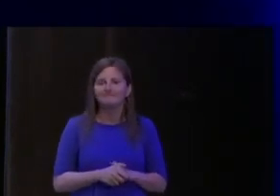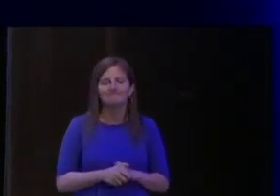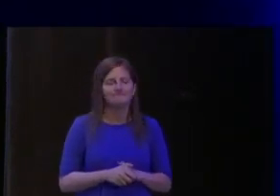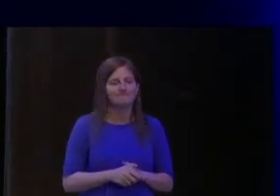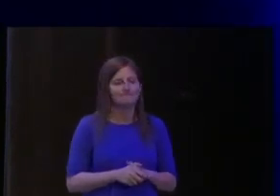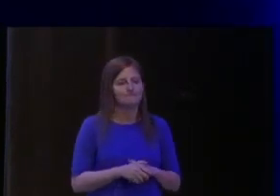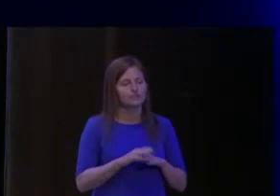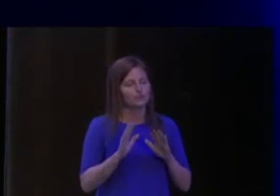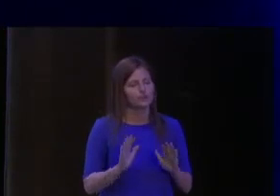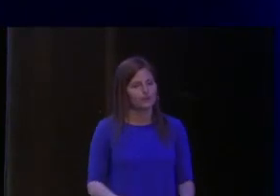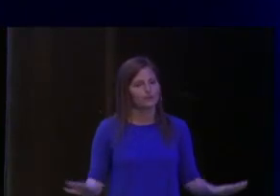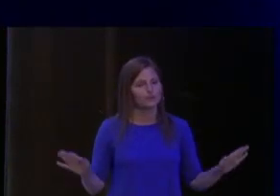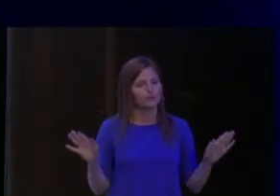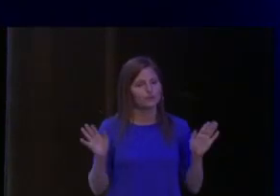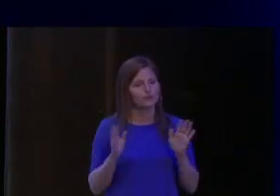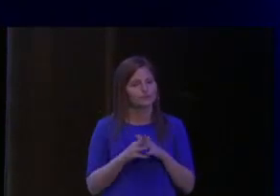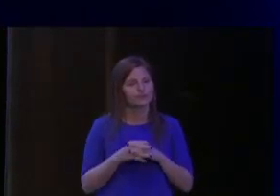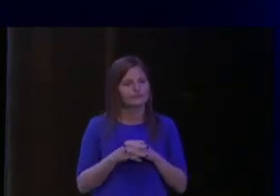Whew.